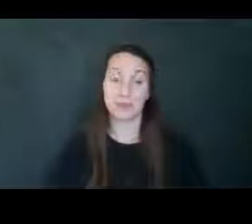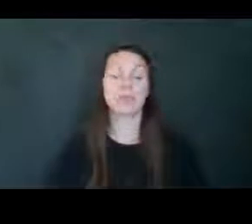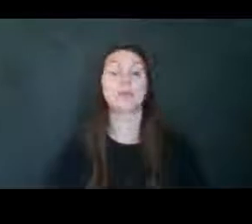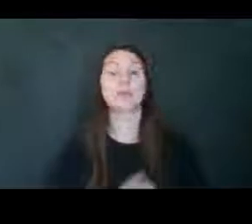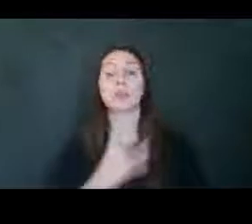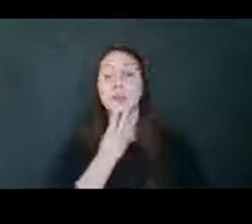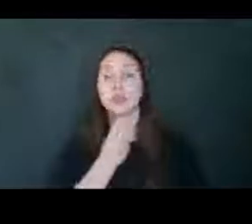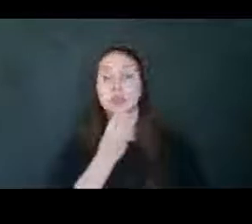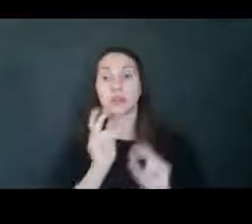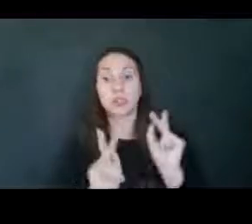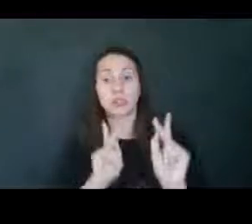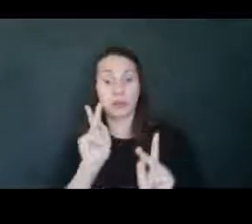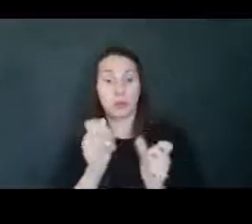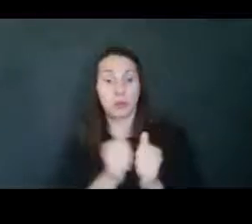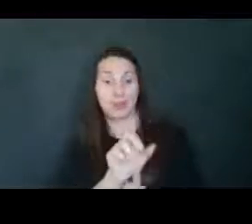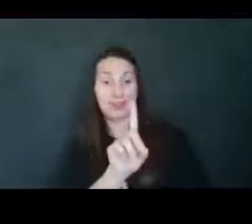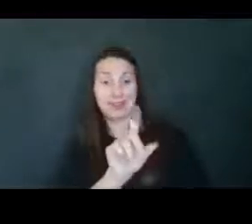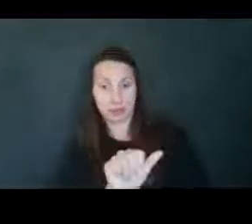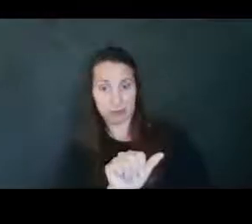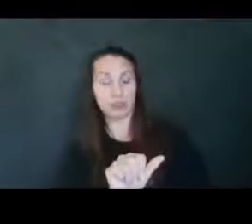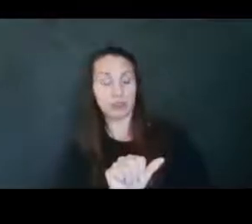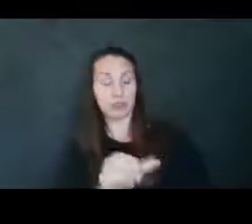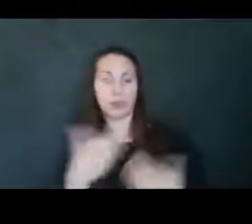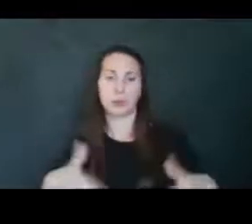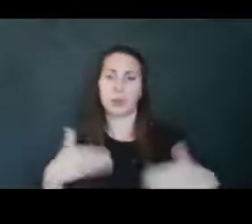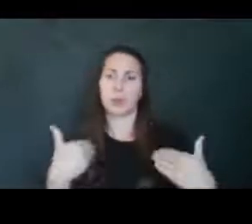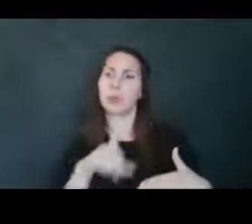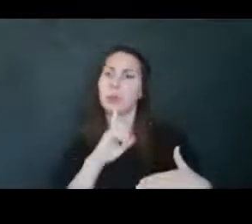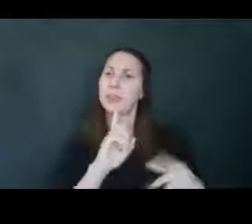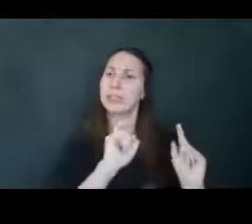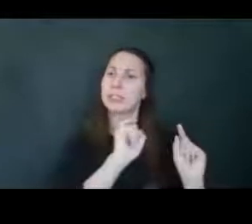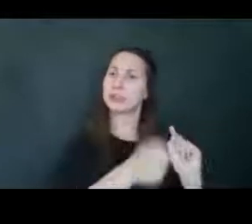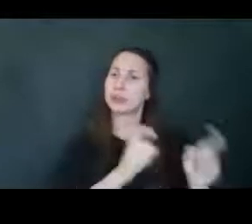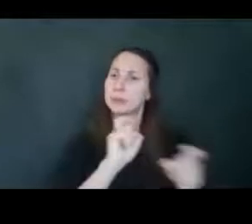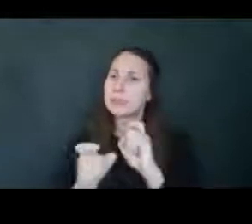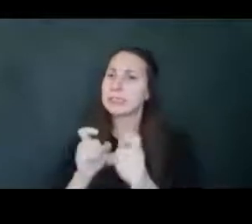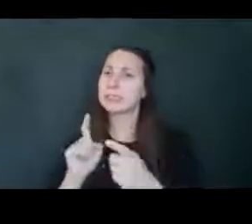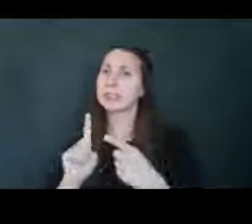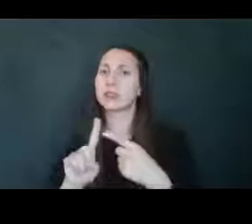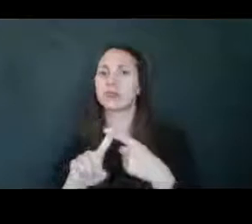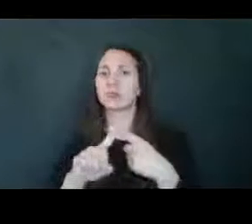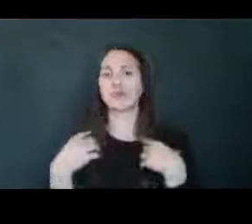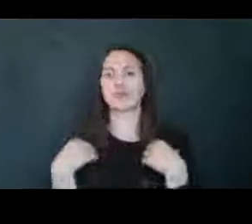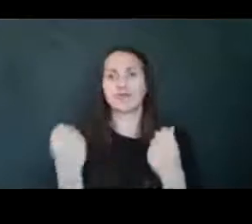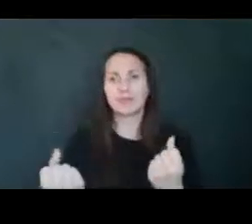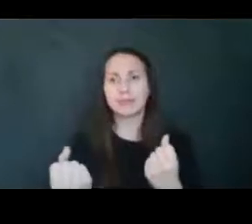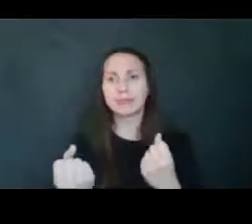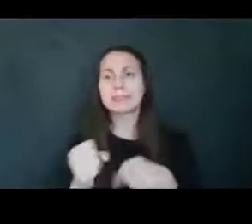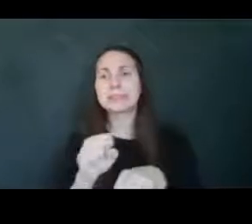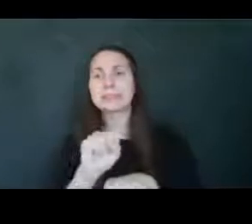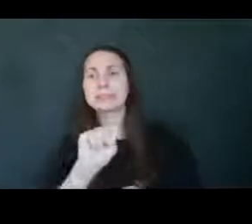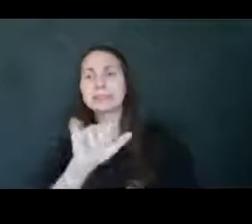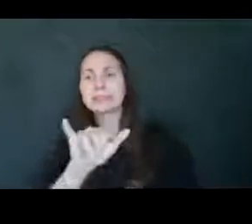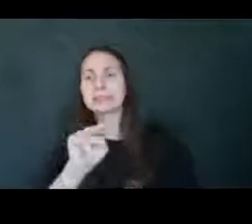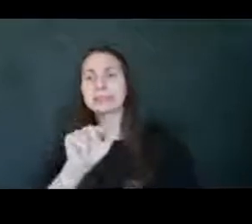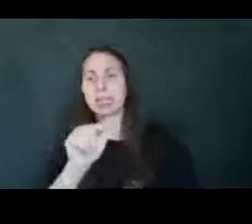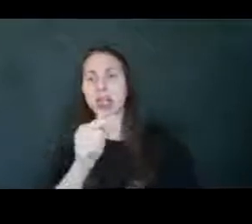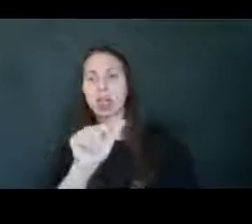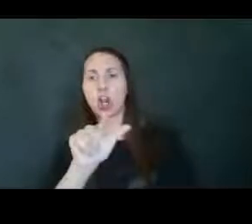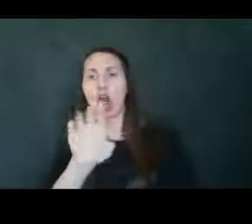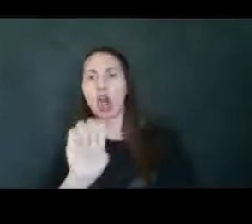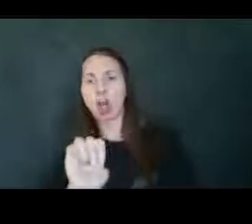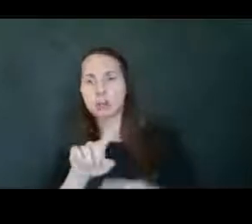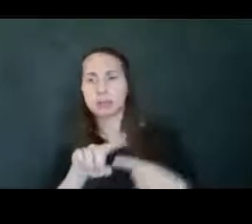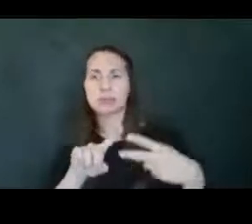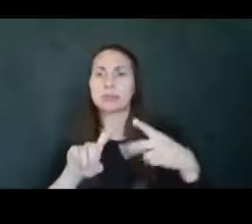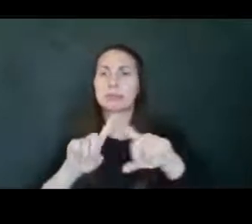disabilities are making remarkable contributions, strengthening the synagogues, institutions, and organizations they work